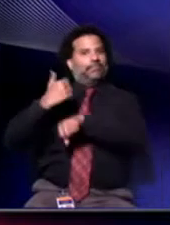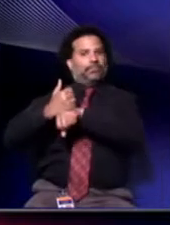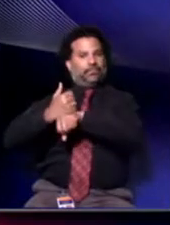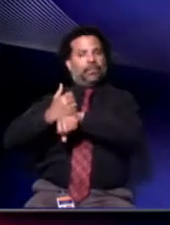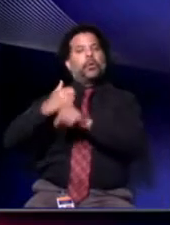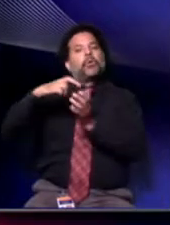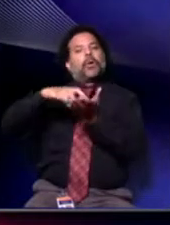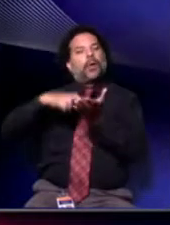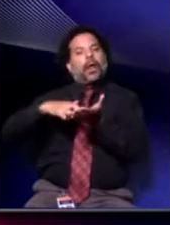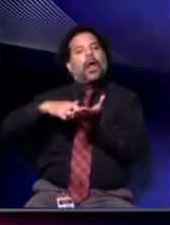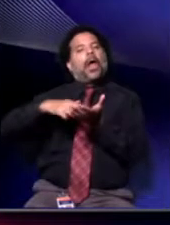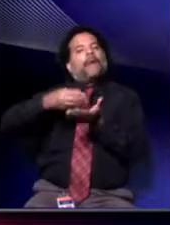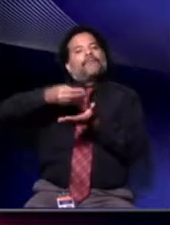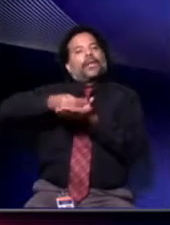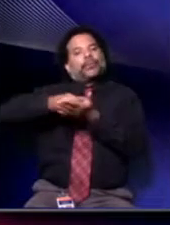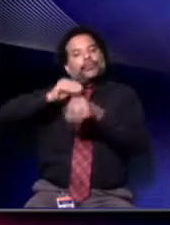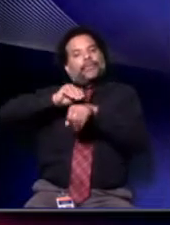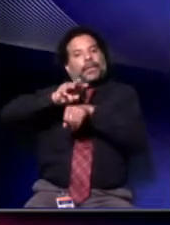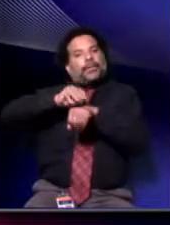investment advisory firm.